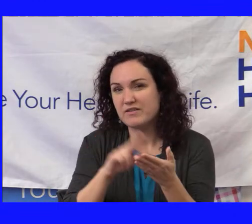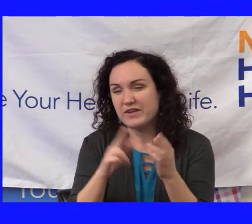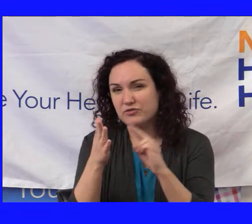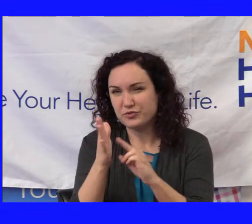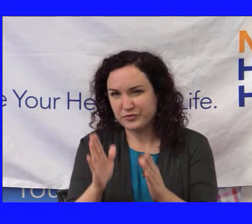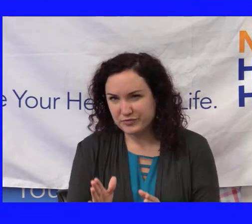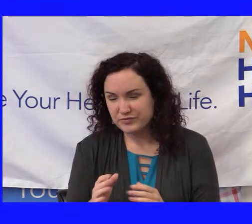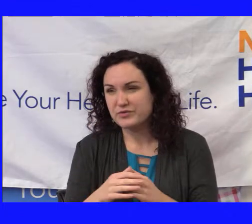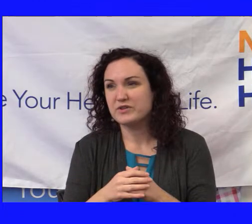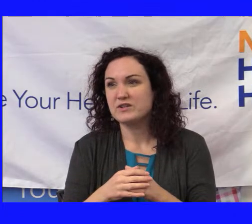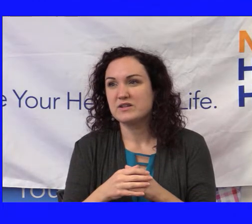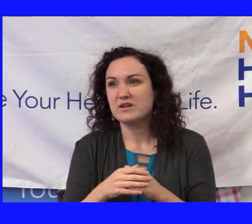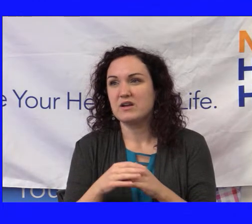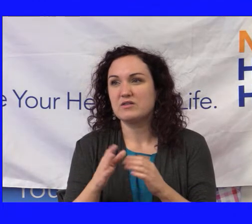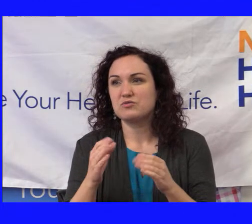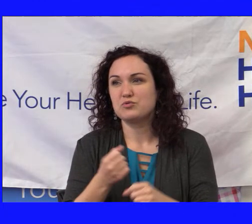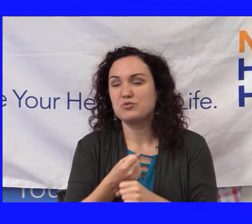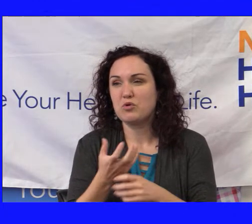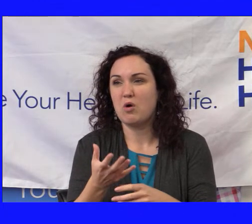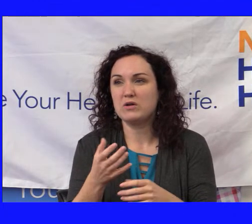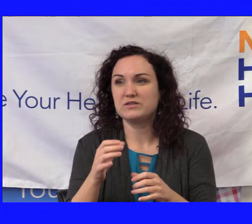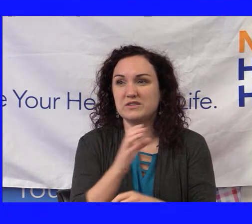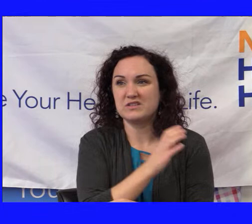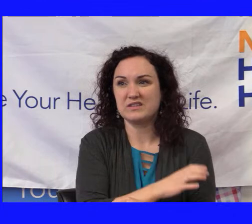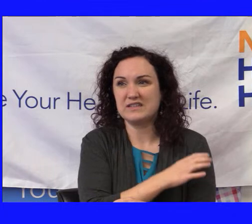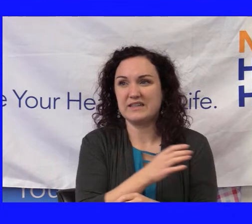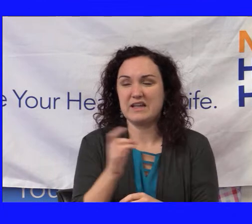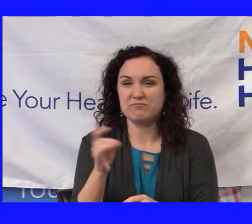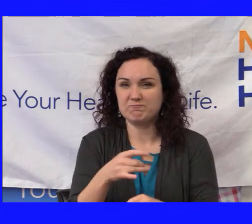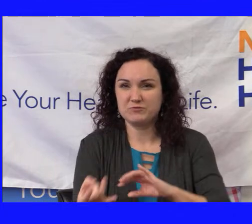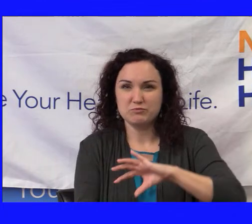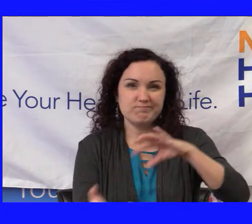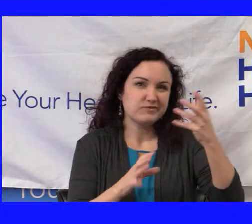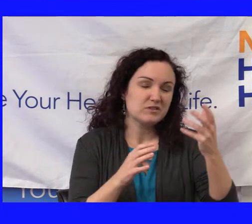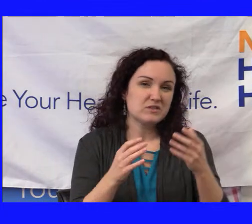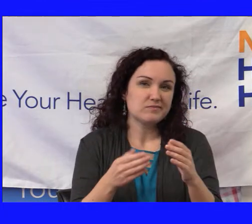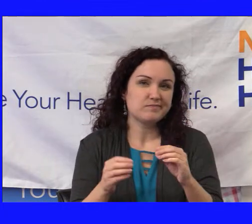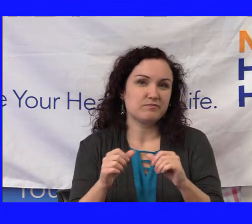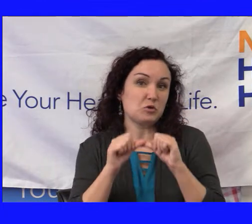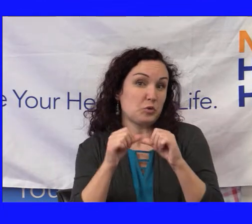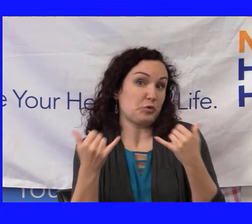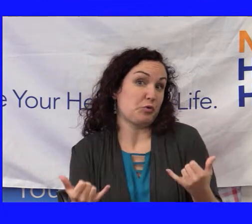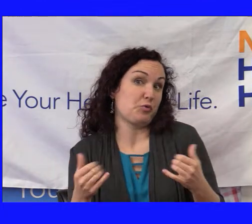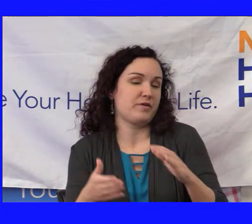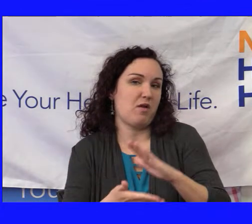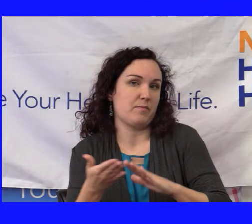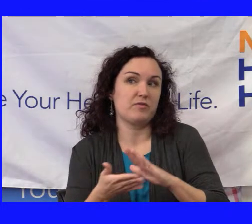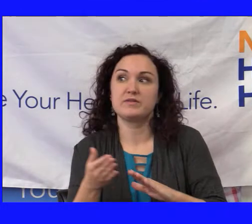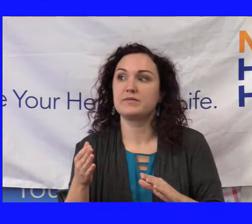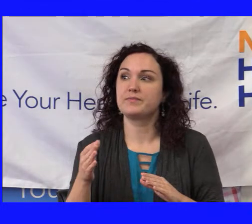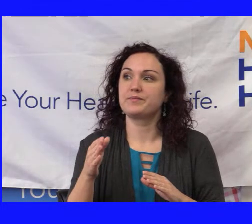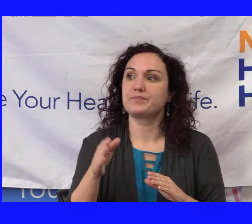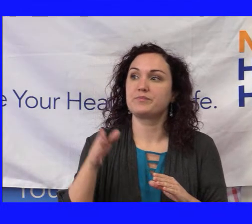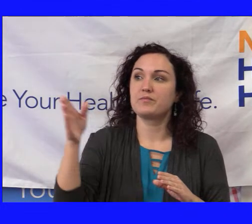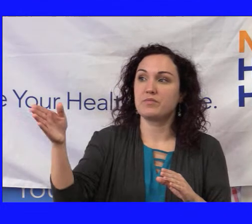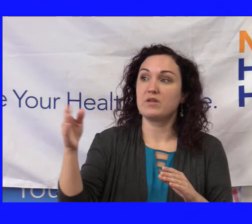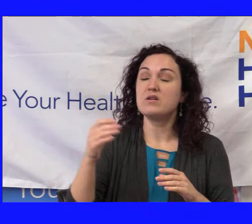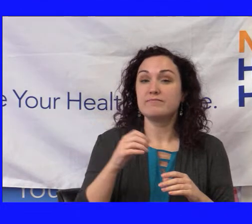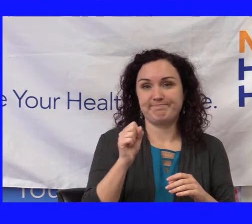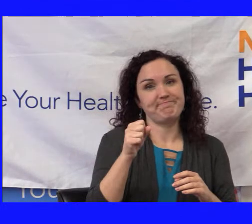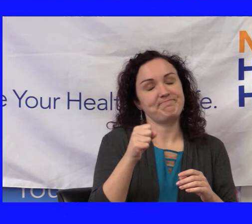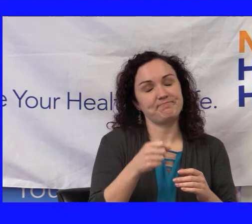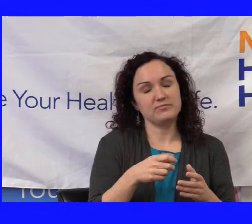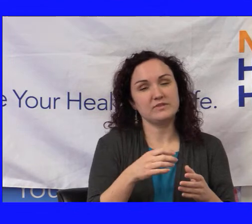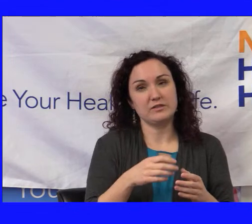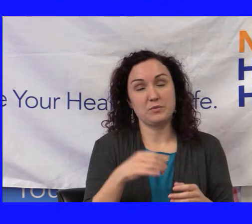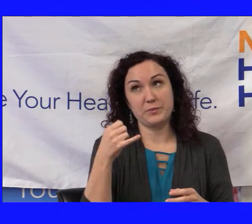it would cause clinically and to business operations. Sure, thank you. So there would be a significant cost and time